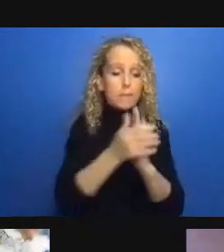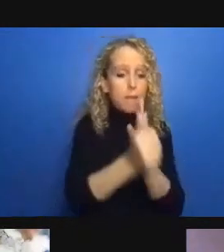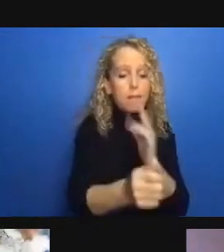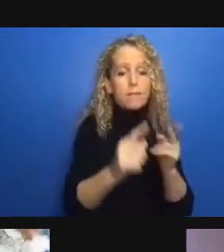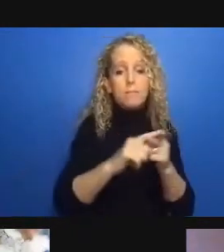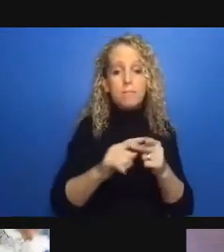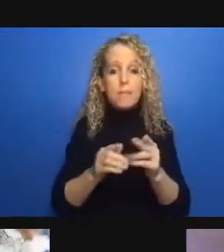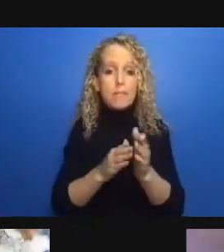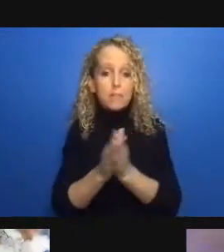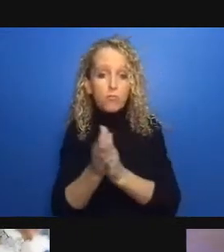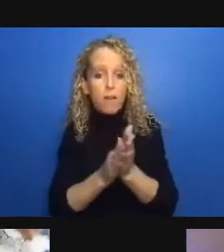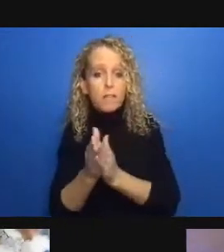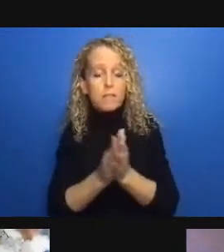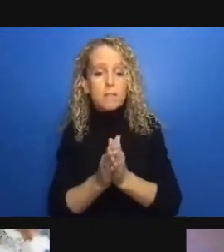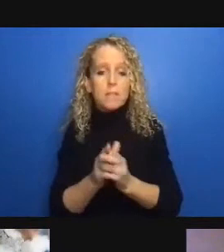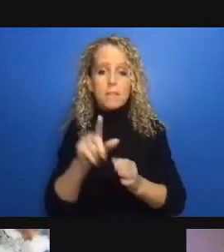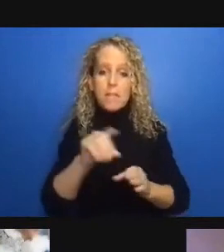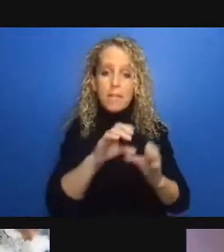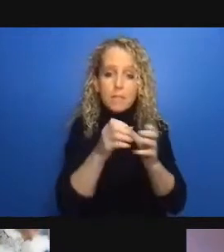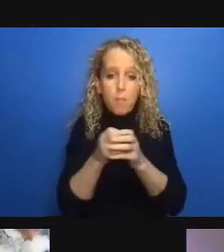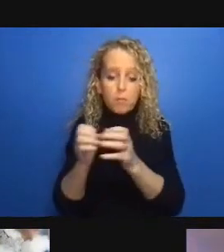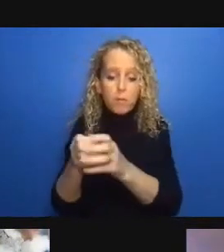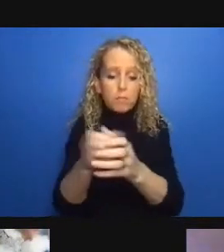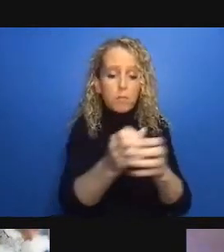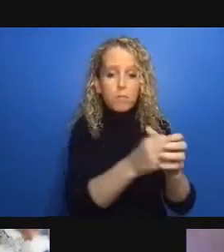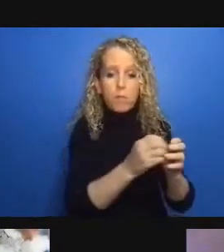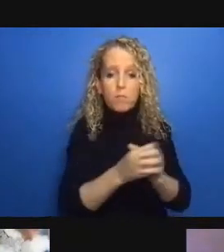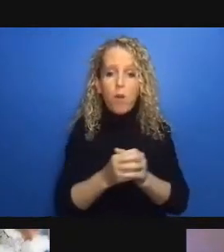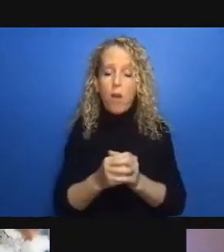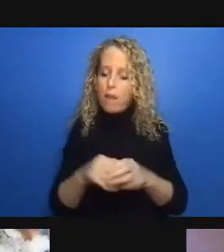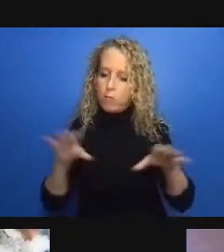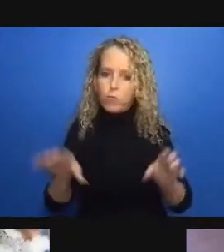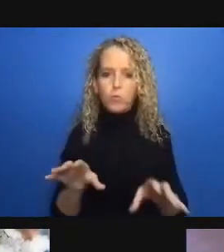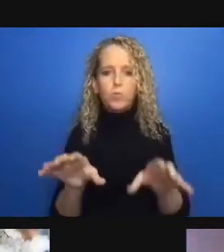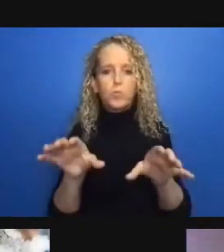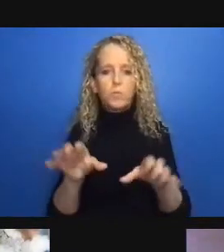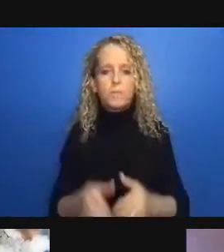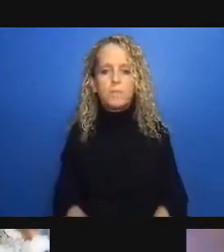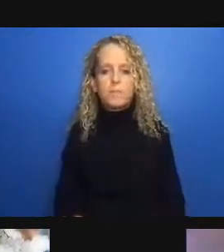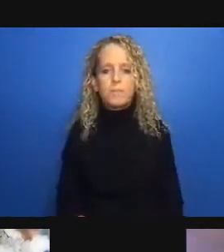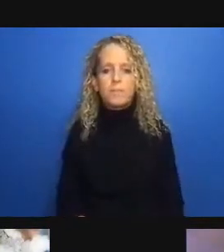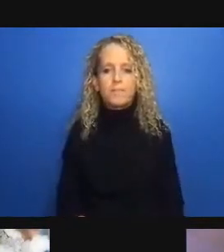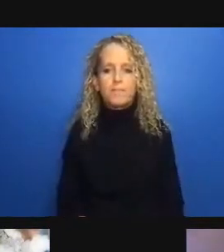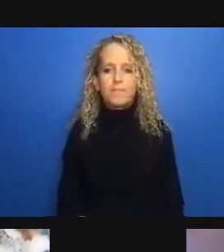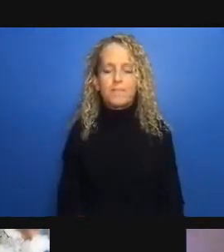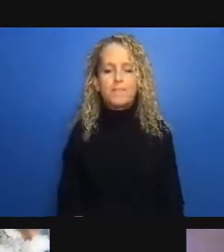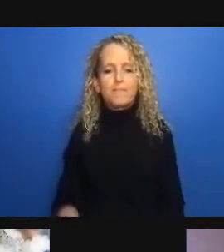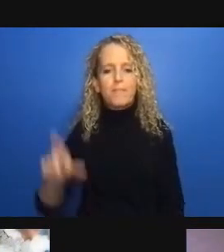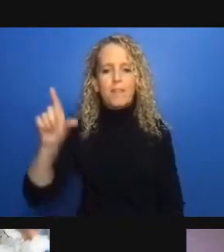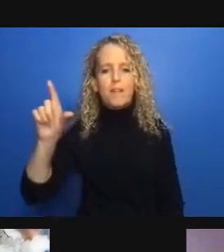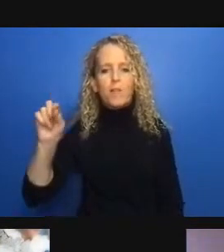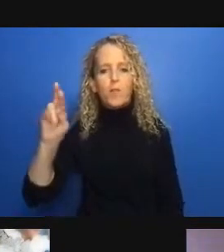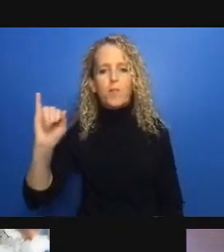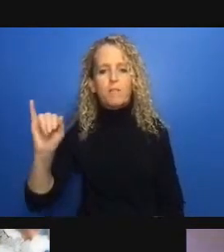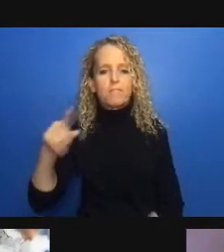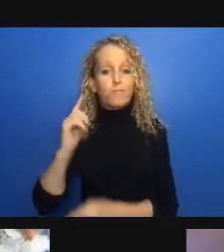multiple small groups and take action and get some stuff done. Yep, exactly.